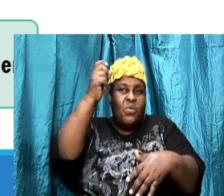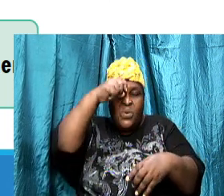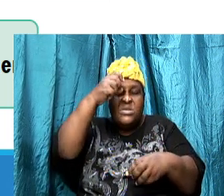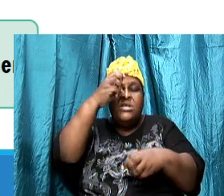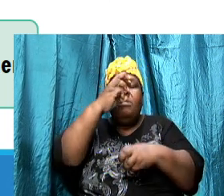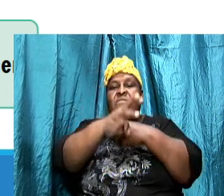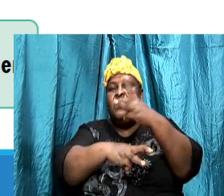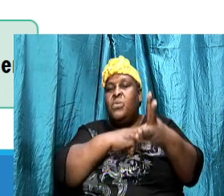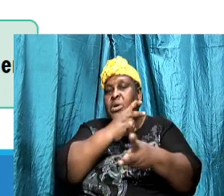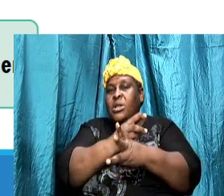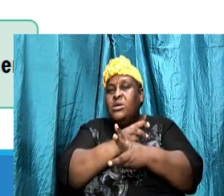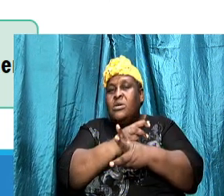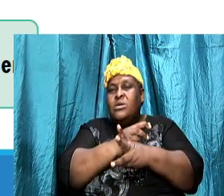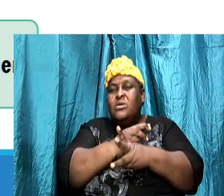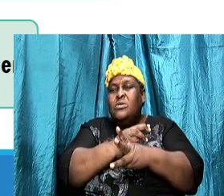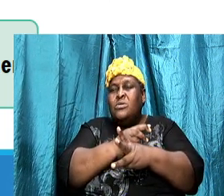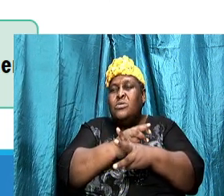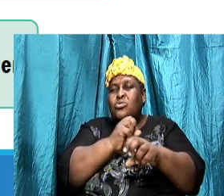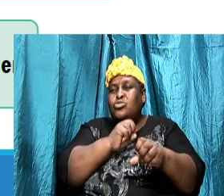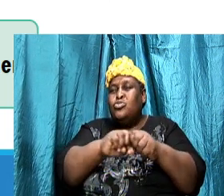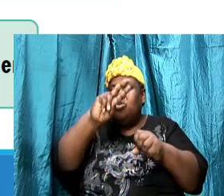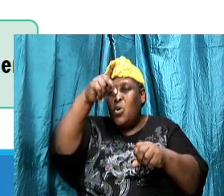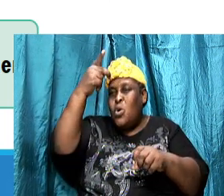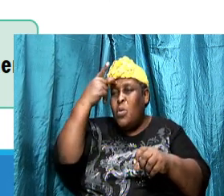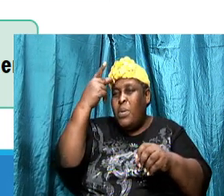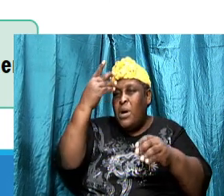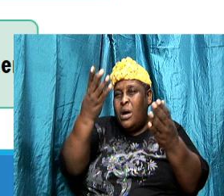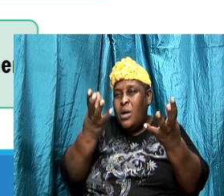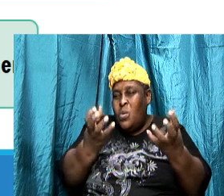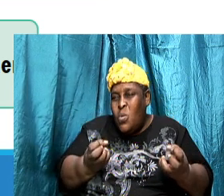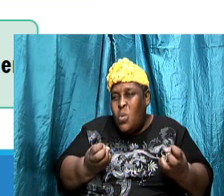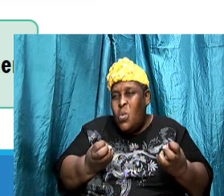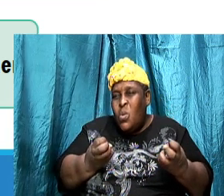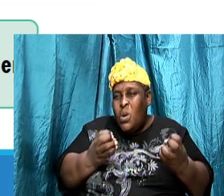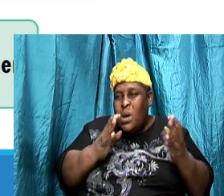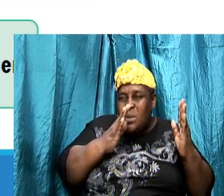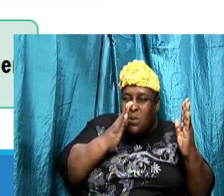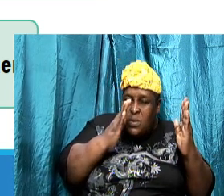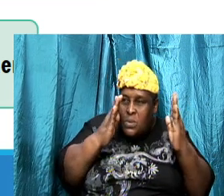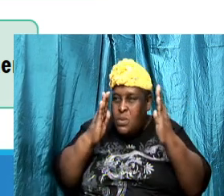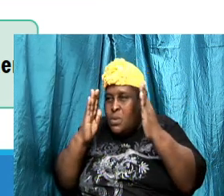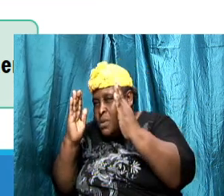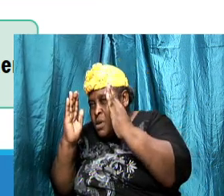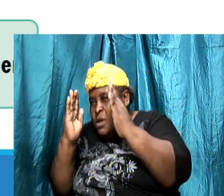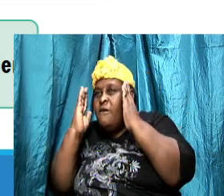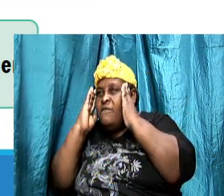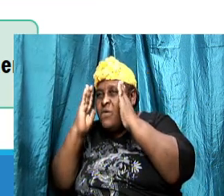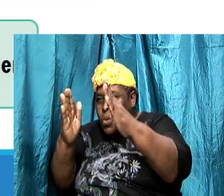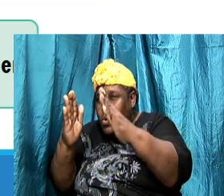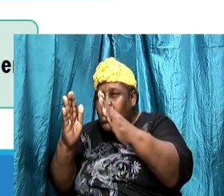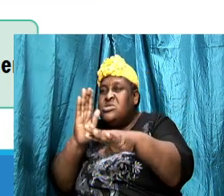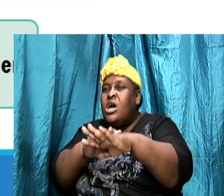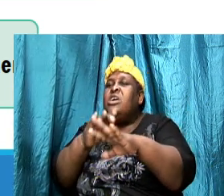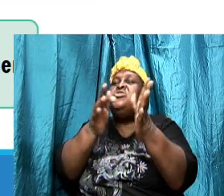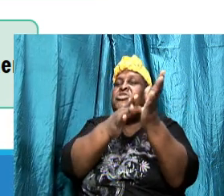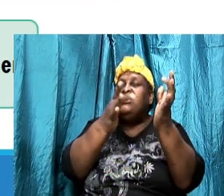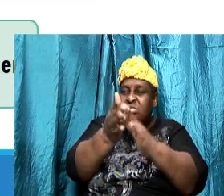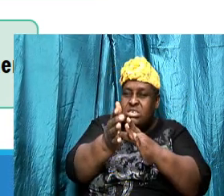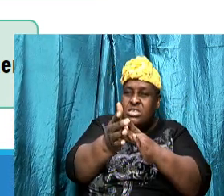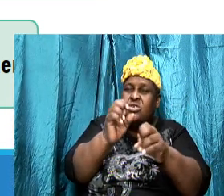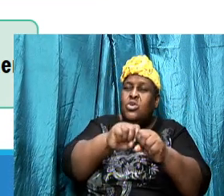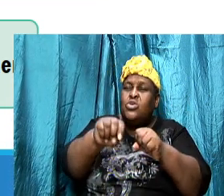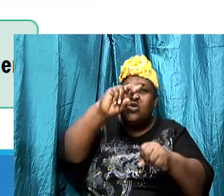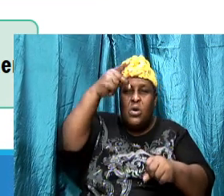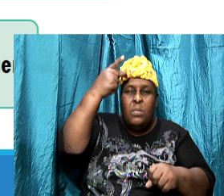shift their focus and put it on Christ. And so he says that the wisdom of the world is foolishness